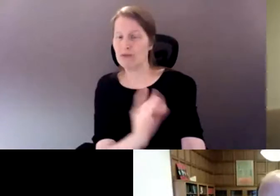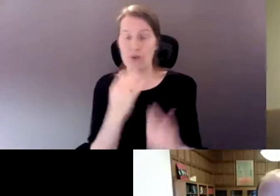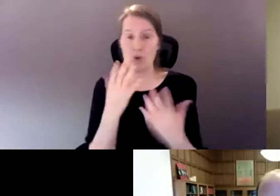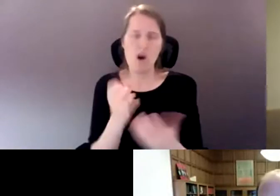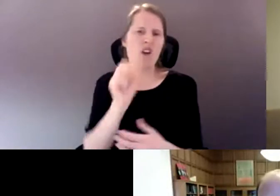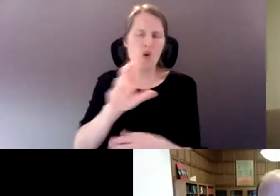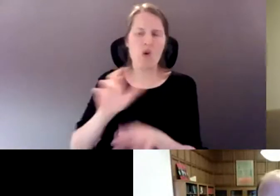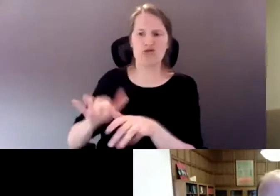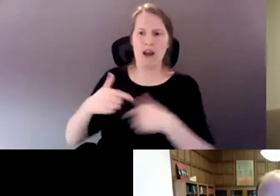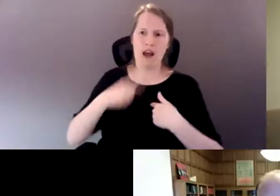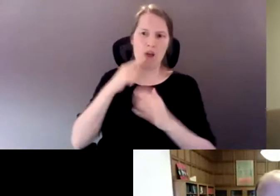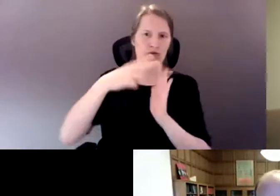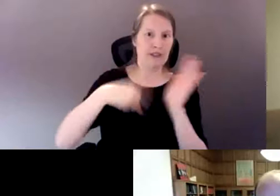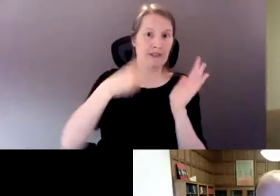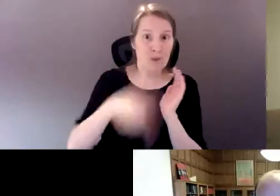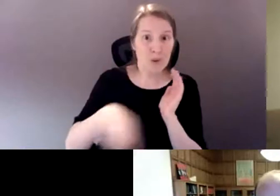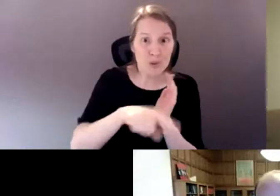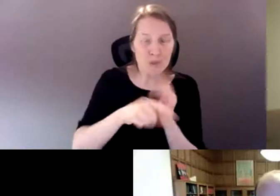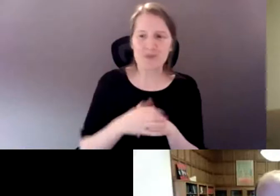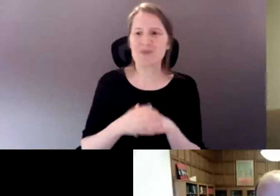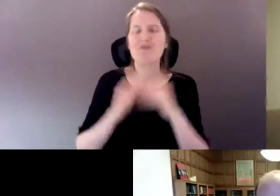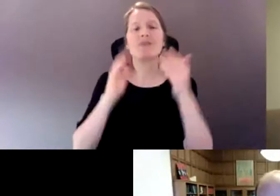So welcome, Professor Nirenberg. We wish we could